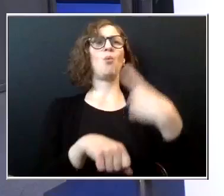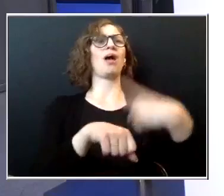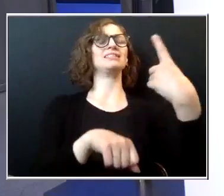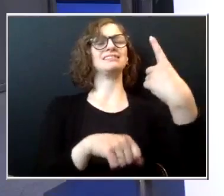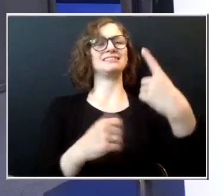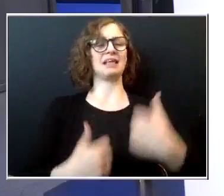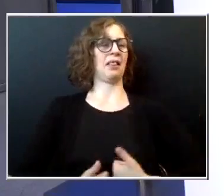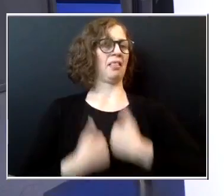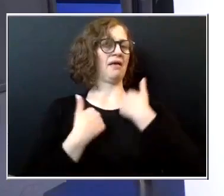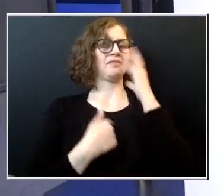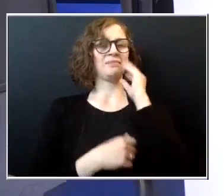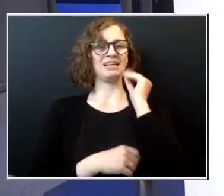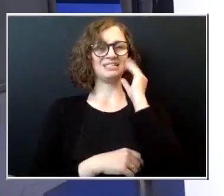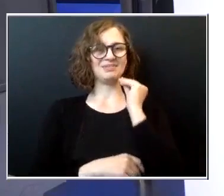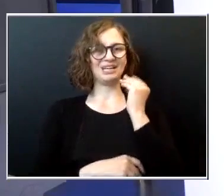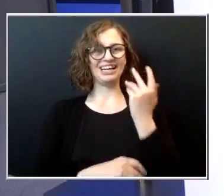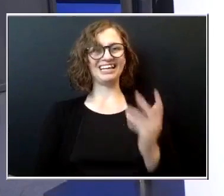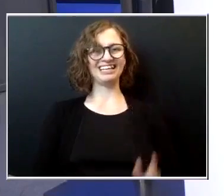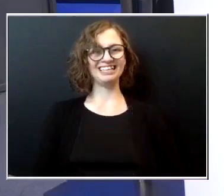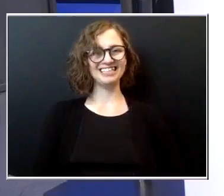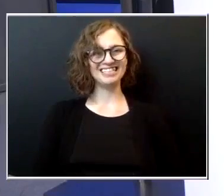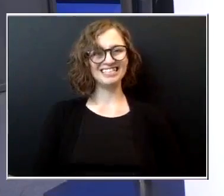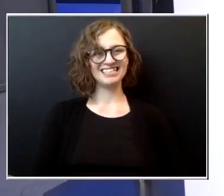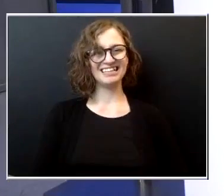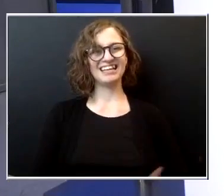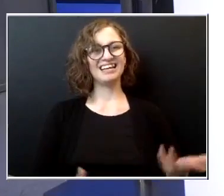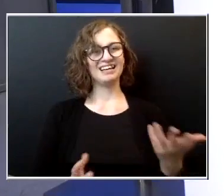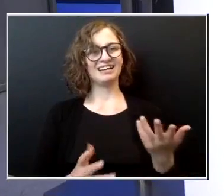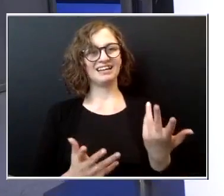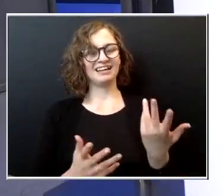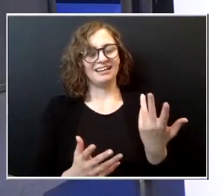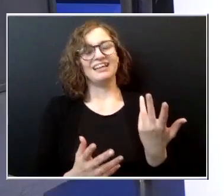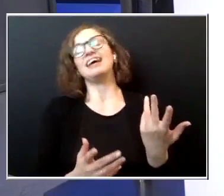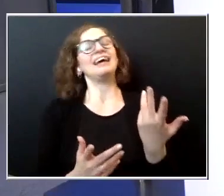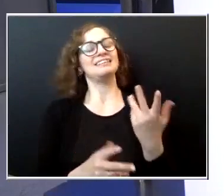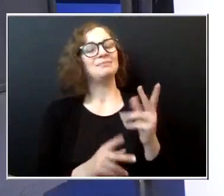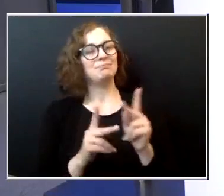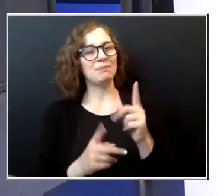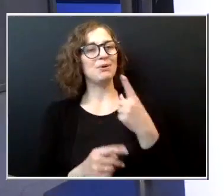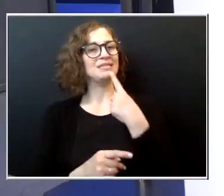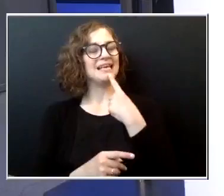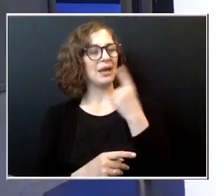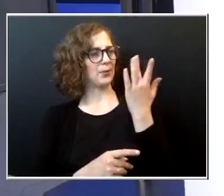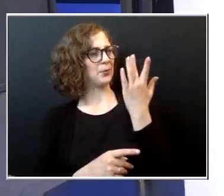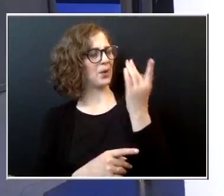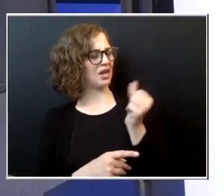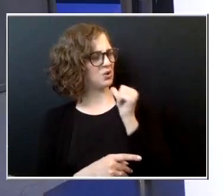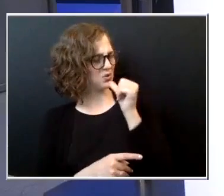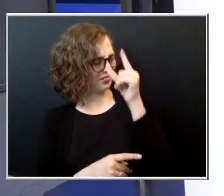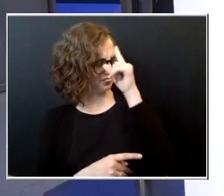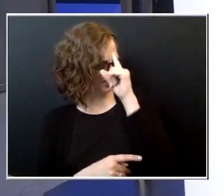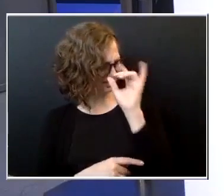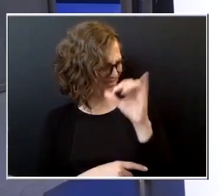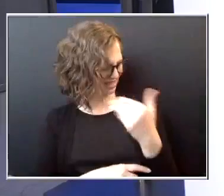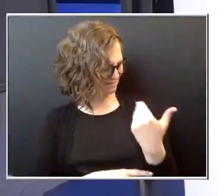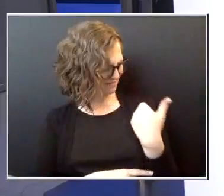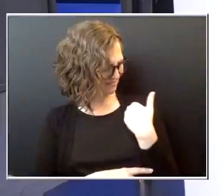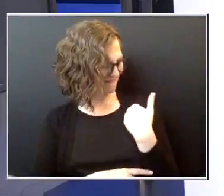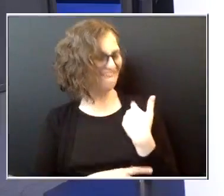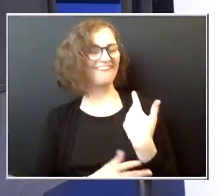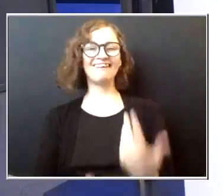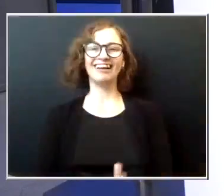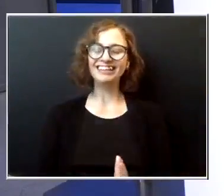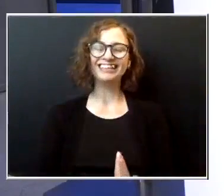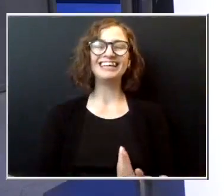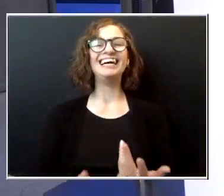of this before? It's because they're waiting for Exactly. you to think of it. So Exactly. be that Right. person. Exactly. I appreciate you bringing that story because it encourages people to say, I see something that could be